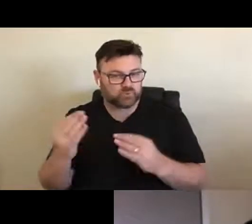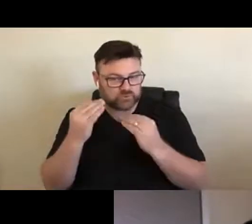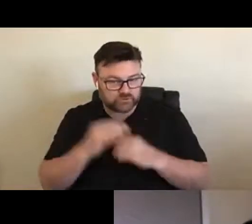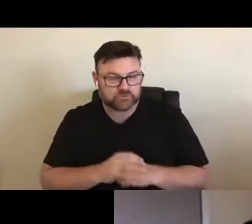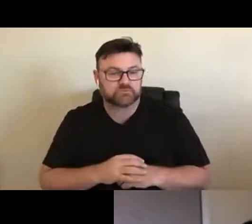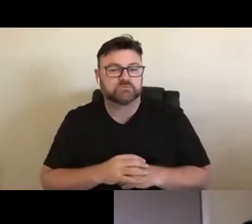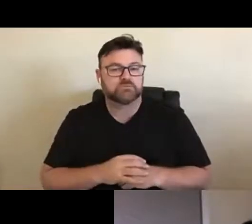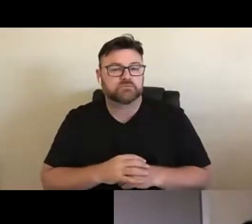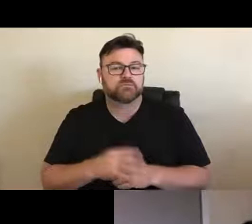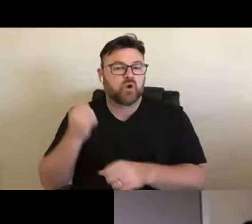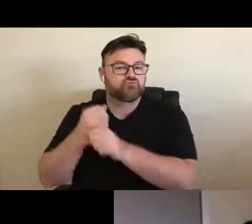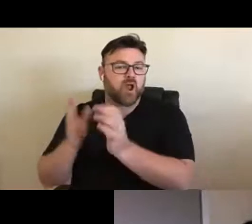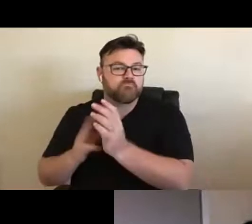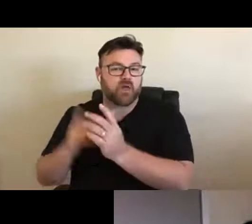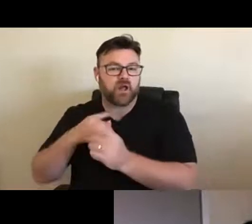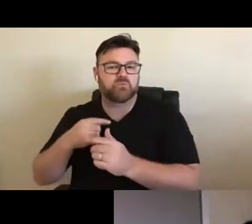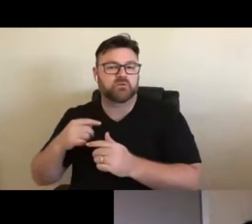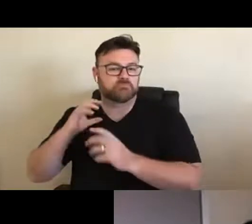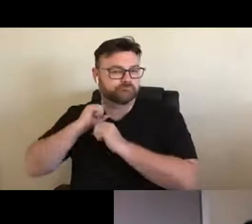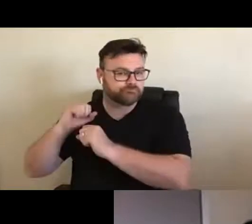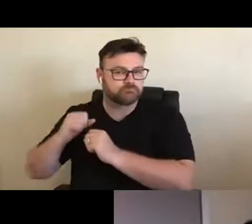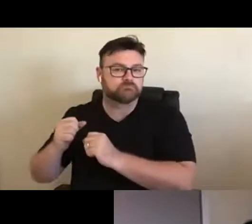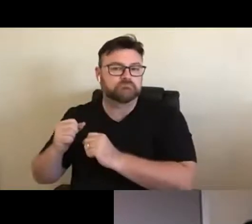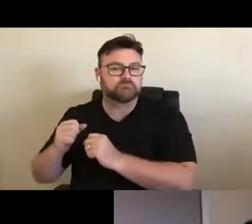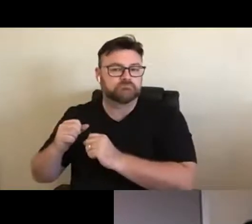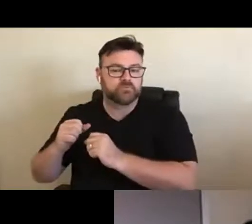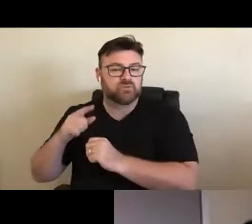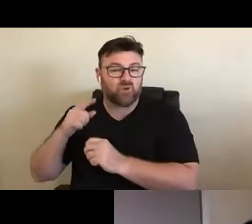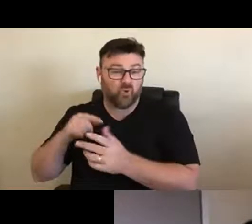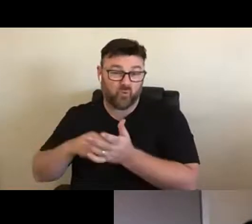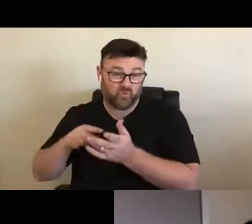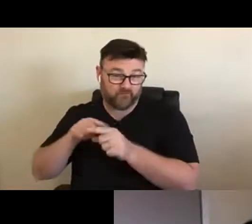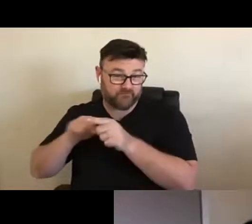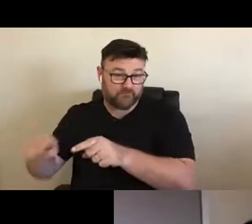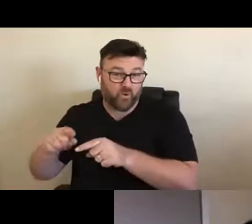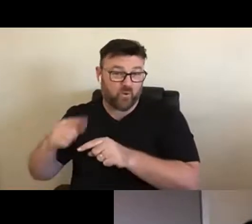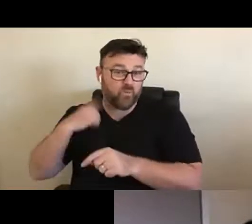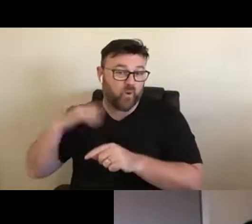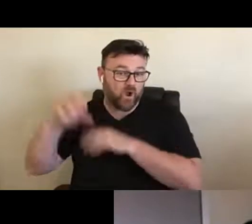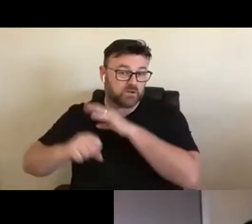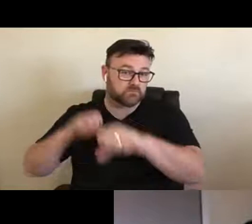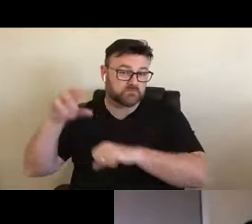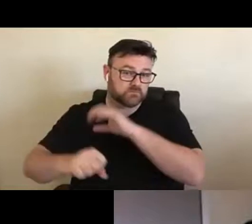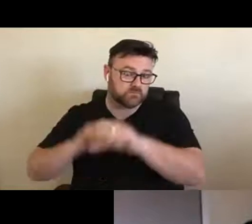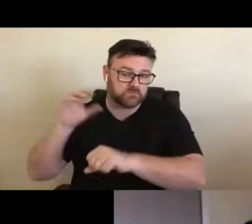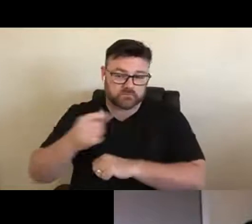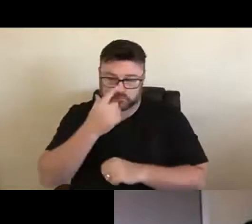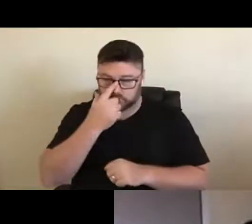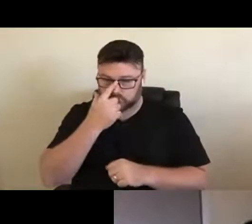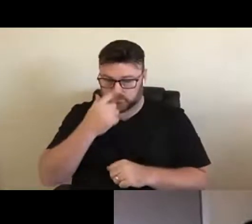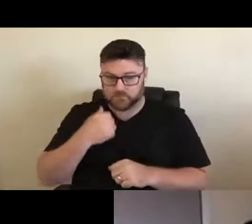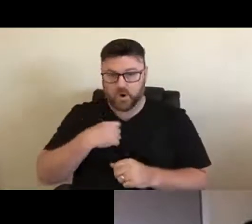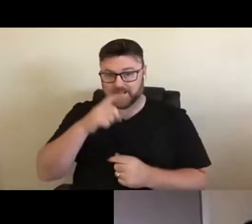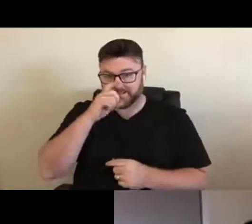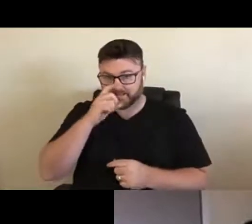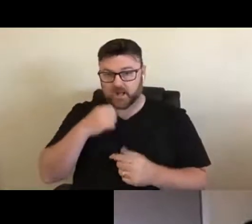country, so they are bound by the framework of colonialism. My elder sister and myself were the only